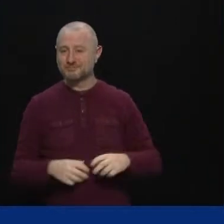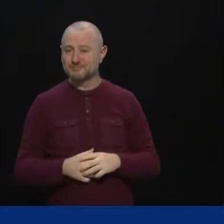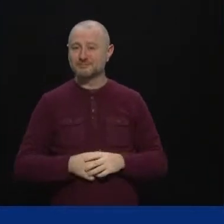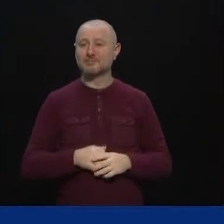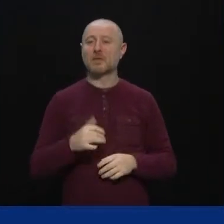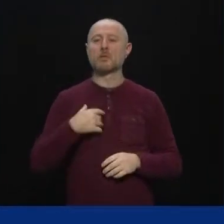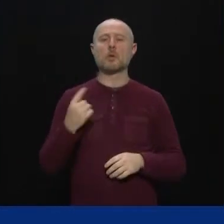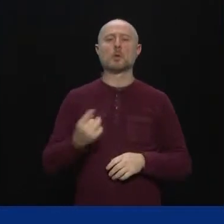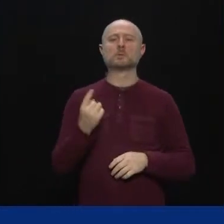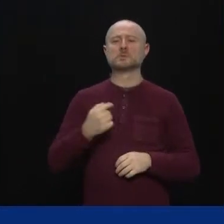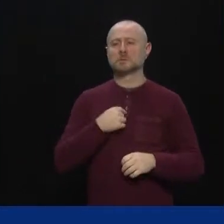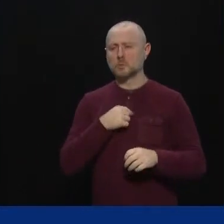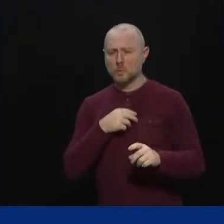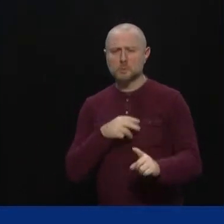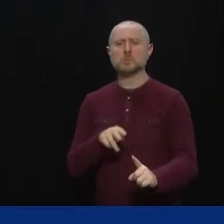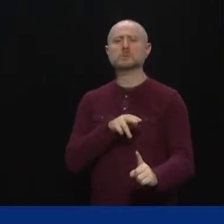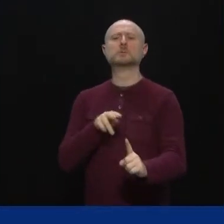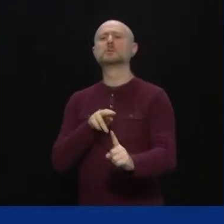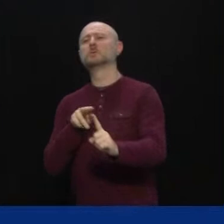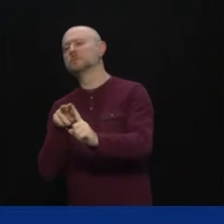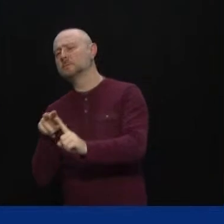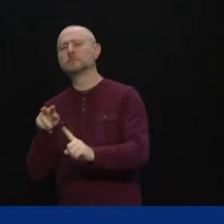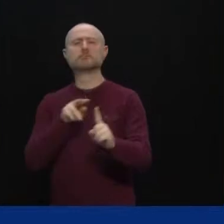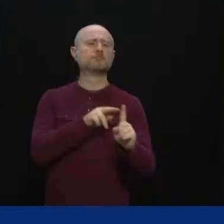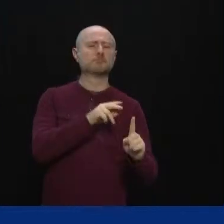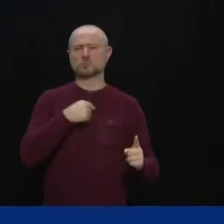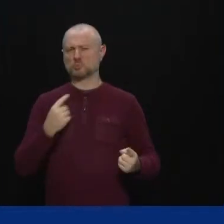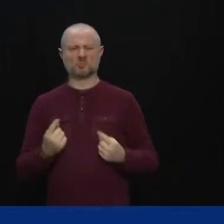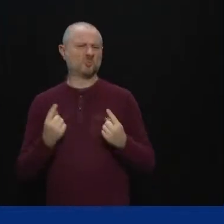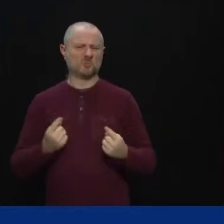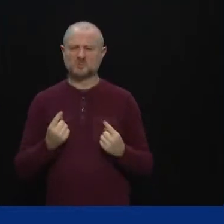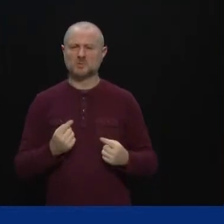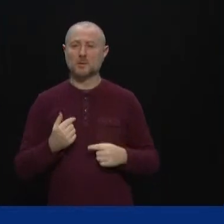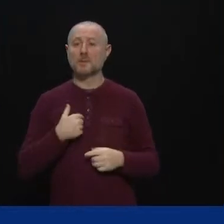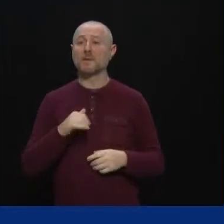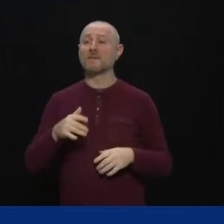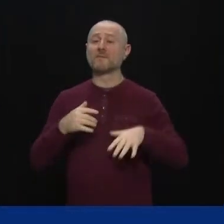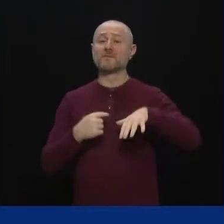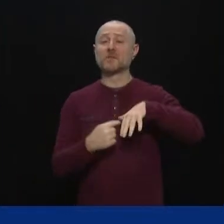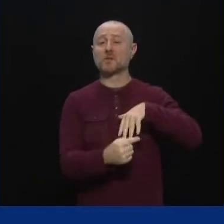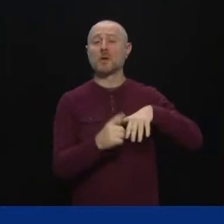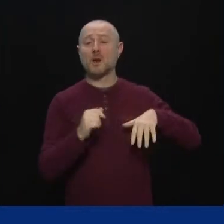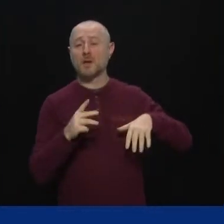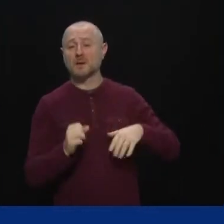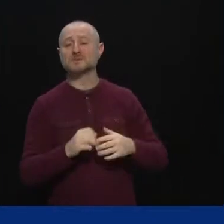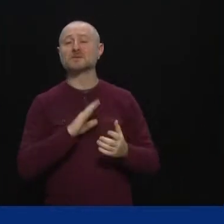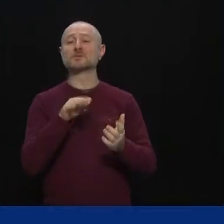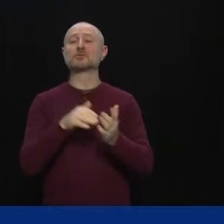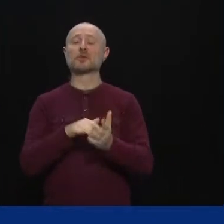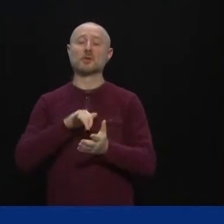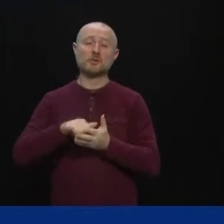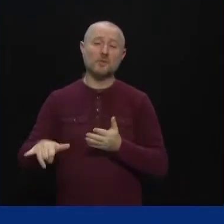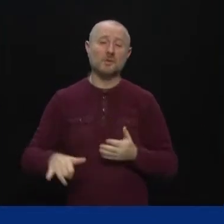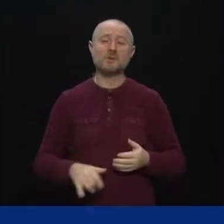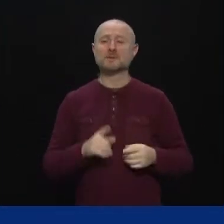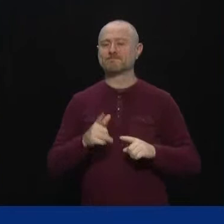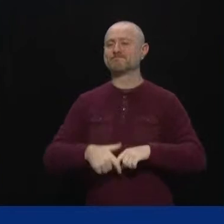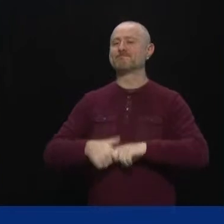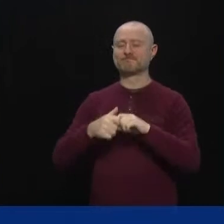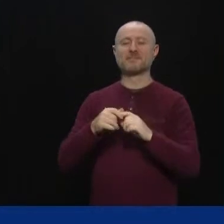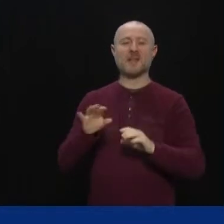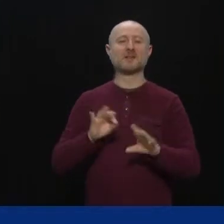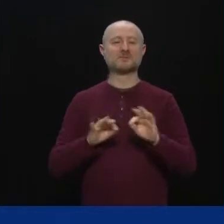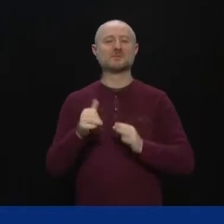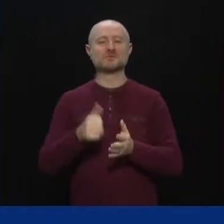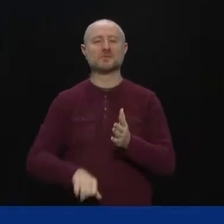trying to stay ahead of this. So we have non-elective surgeries in the Finger Lakes, Central New York, and Mohawk Valleys now temporarily. So. And we also started talking